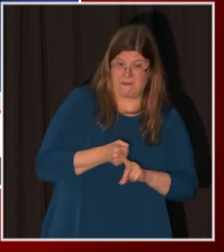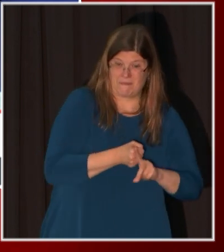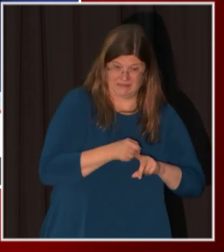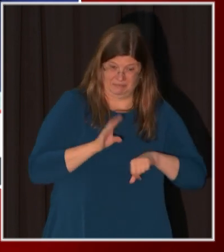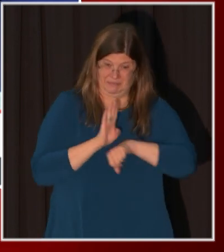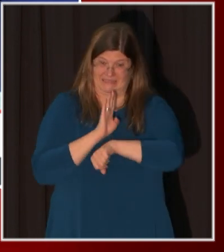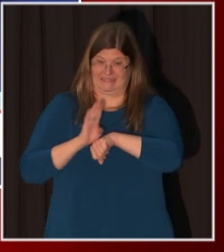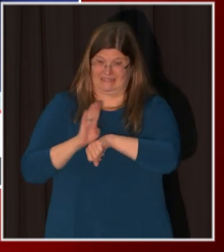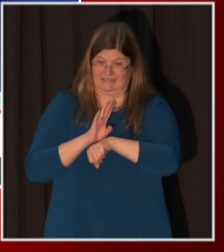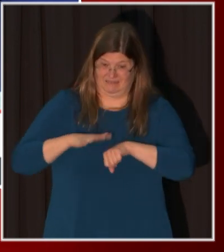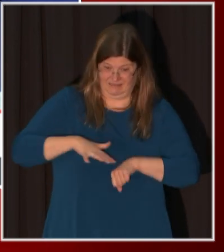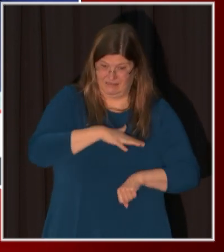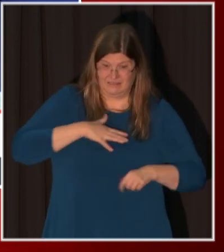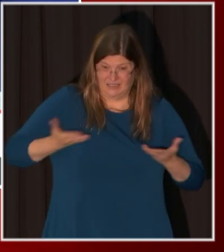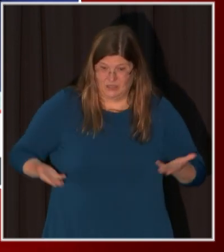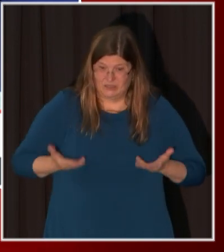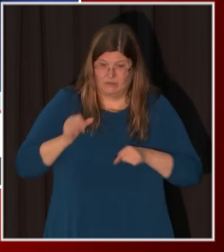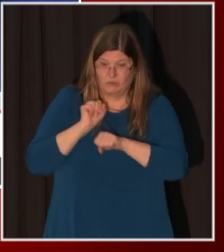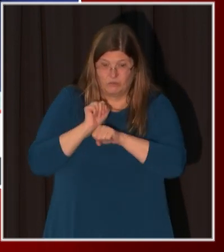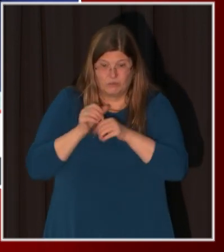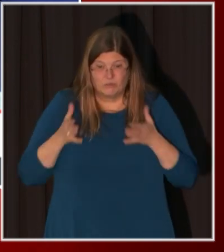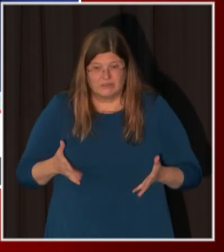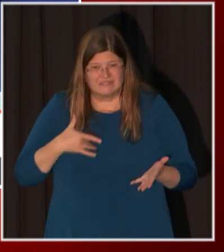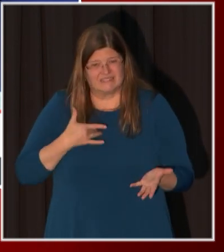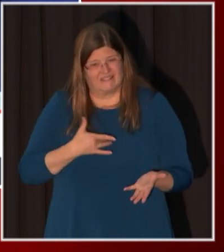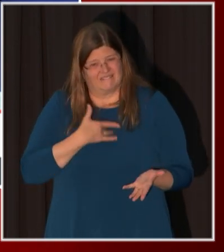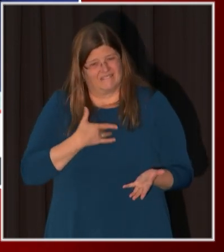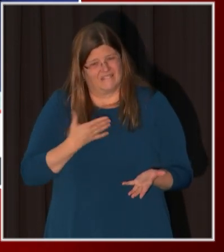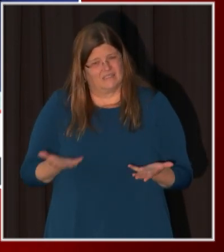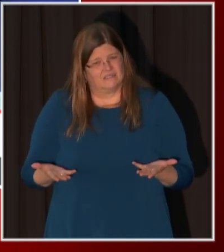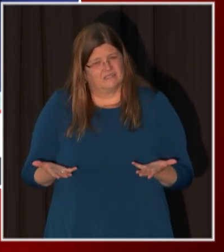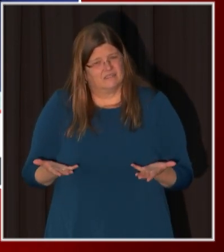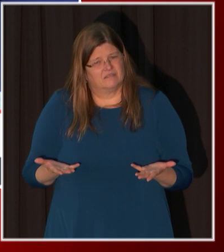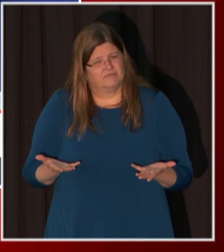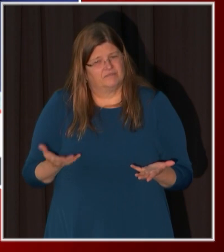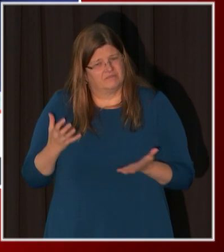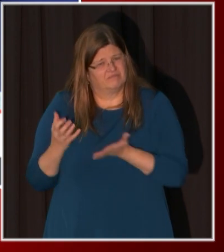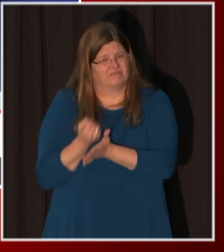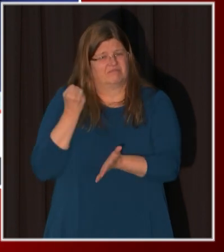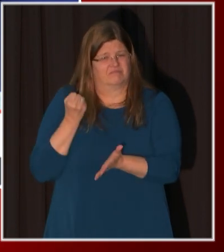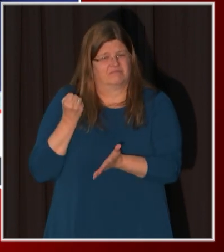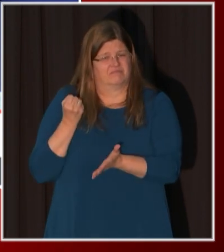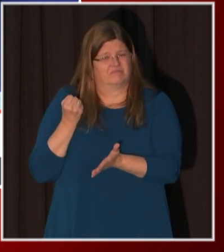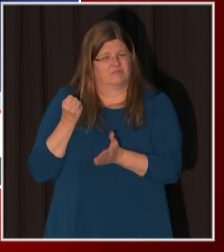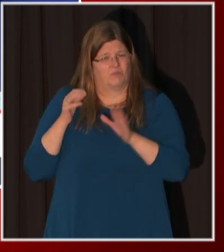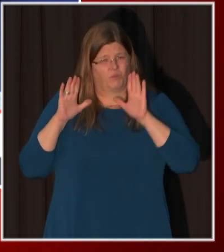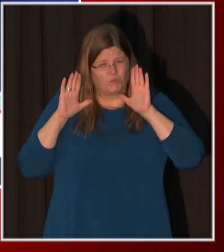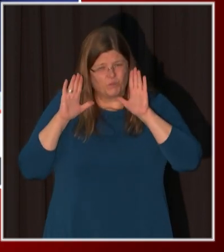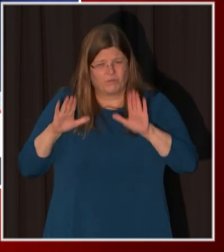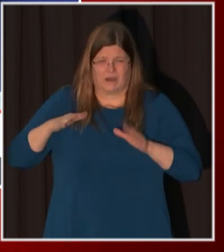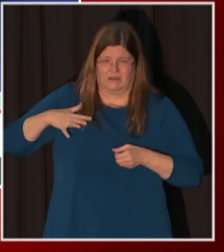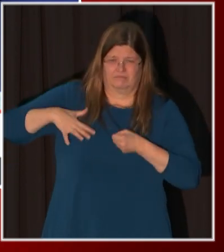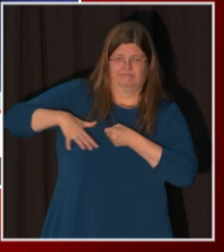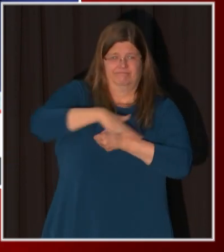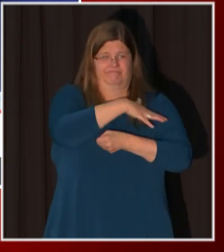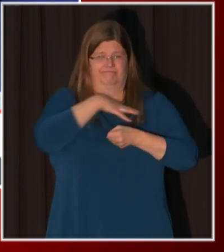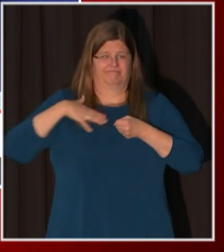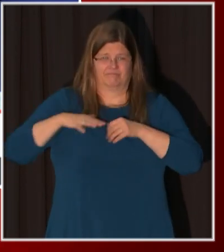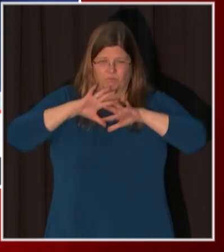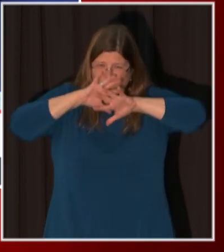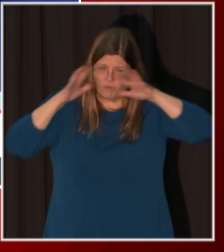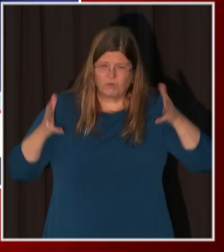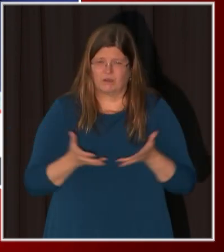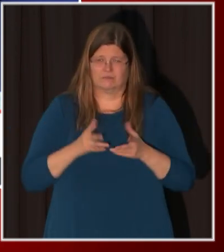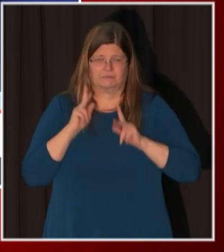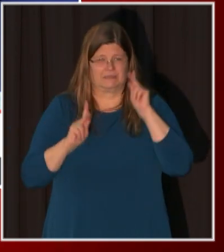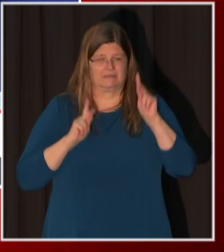that's important. So I think that we have called on a great mix of people that embody all of those